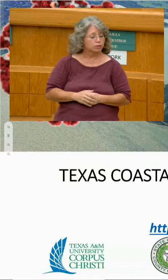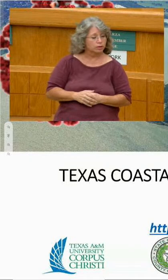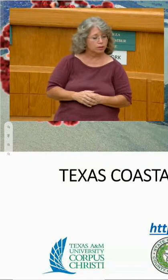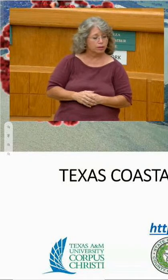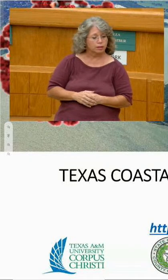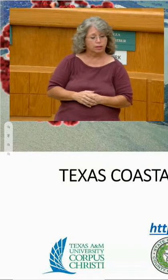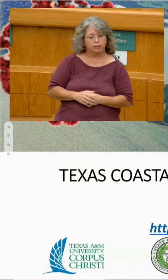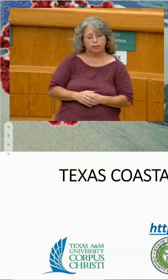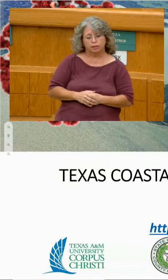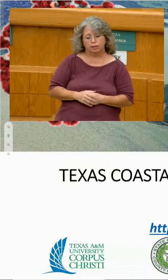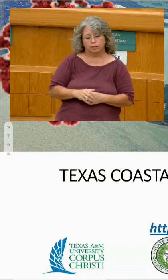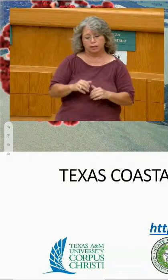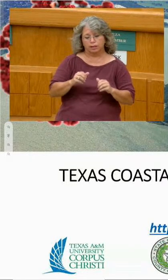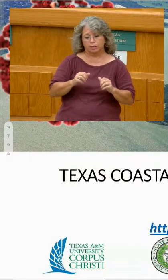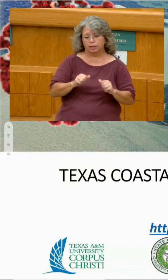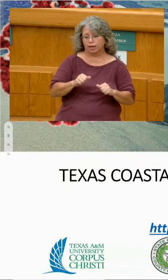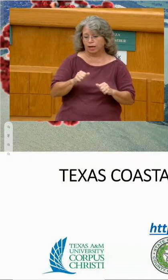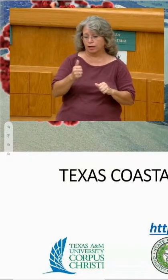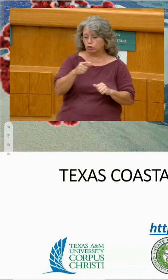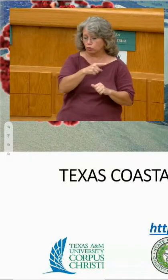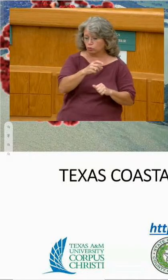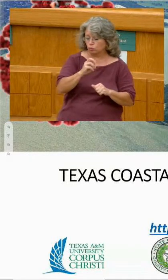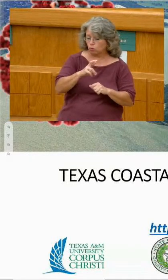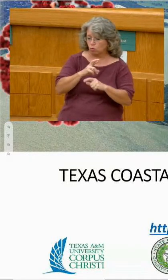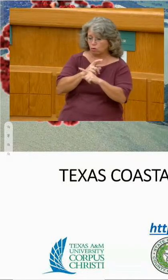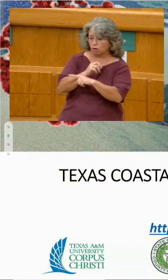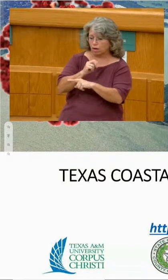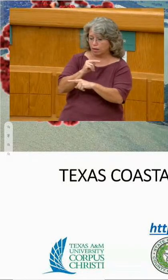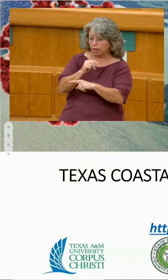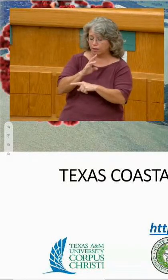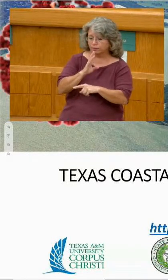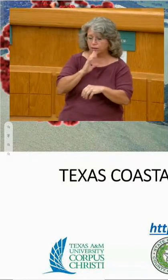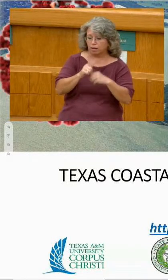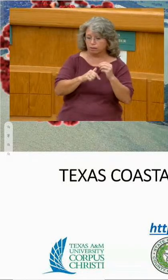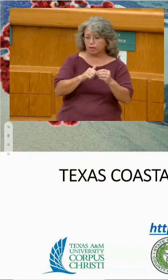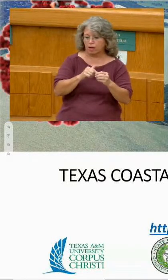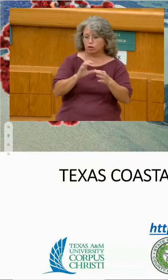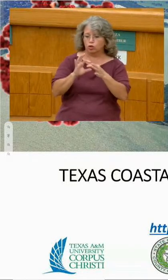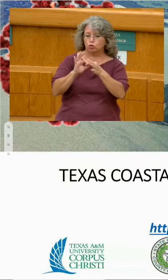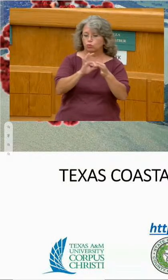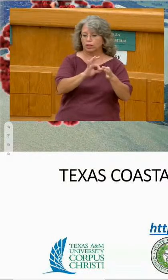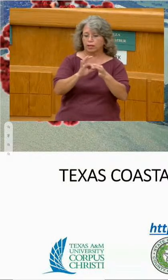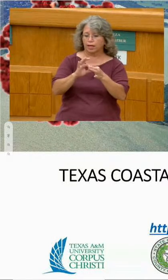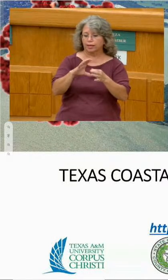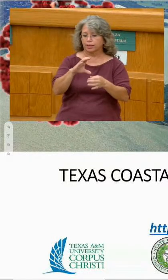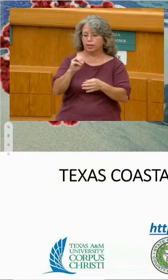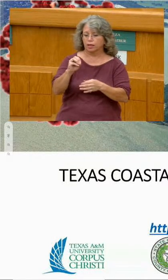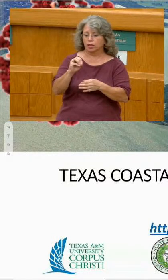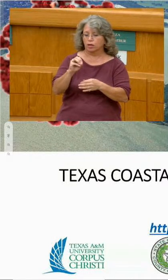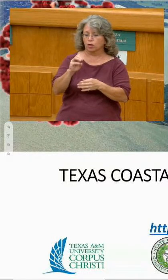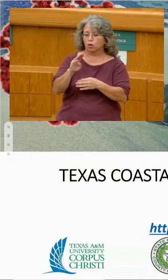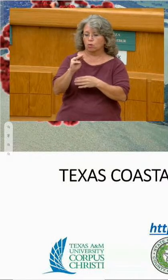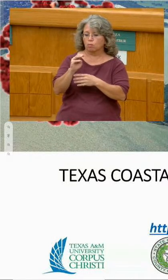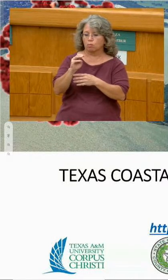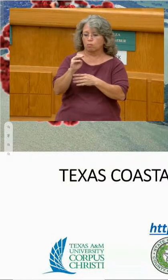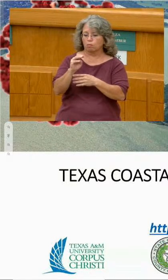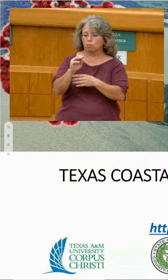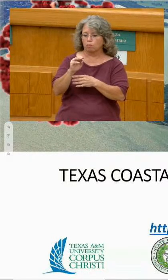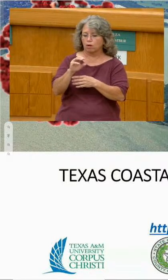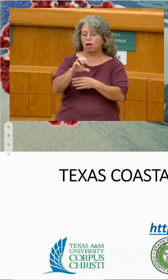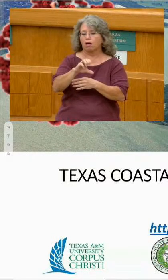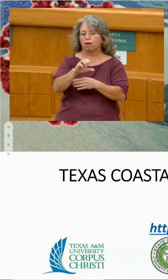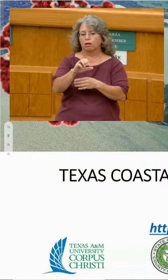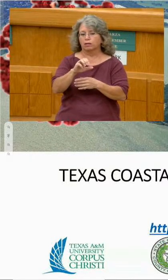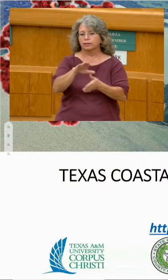Can you or Annette talk about the related comorbidities, related deaths or risks?